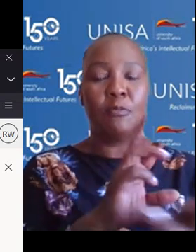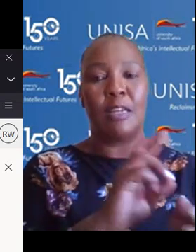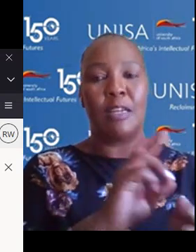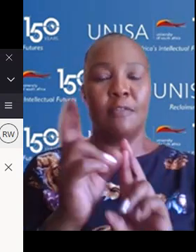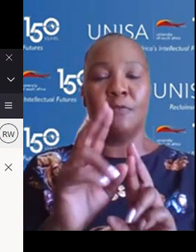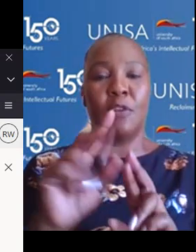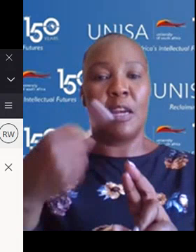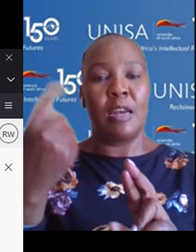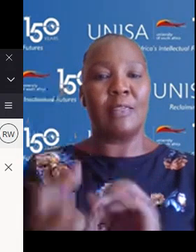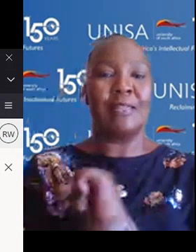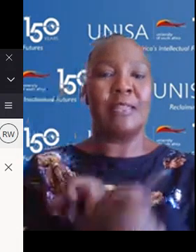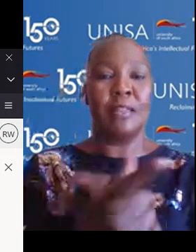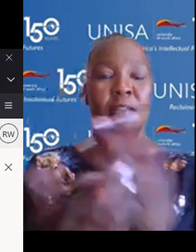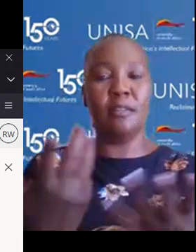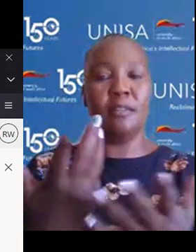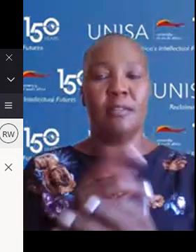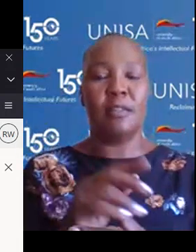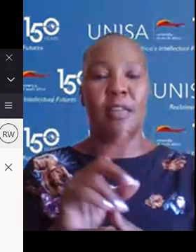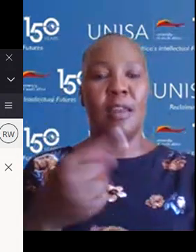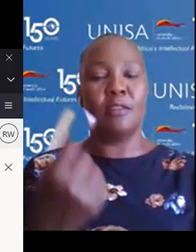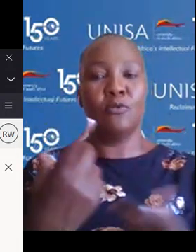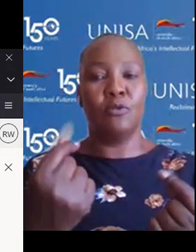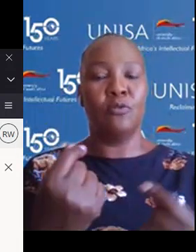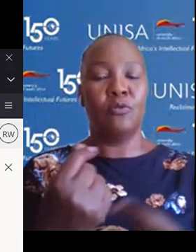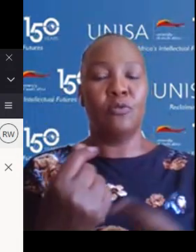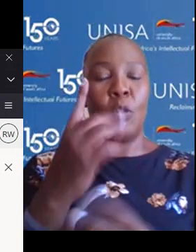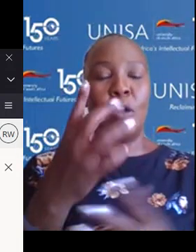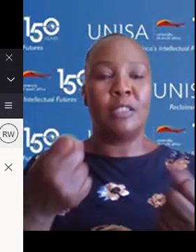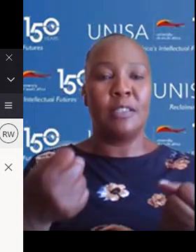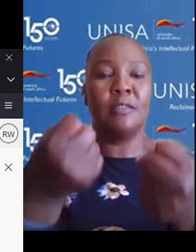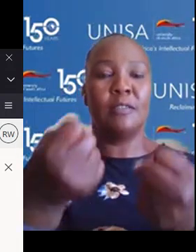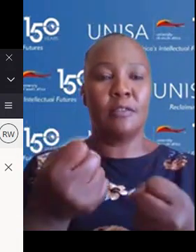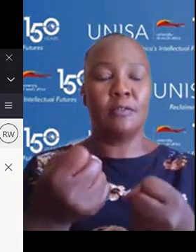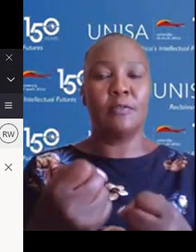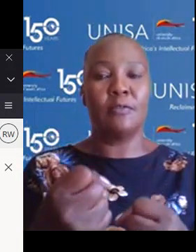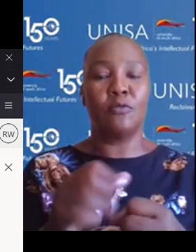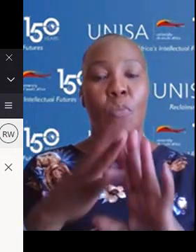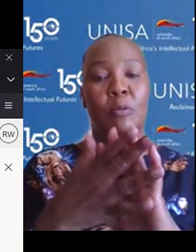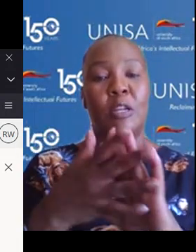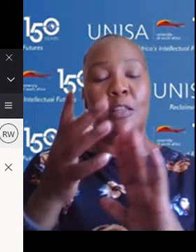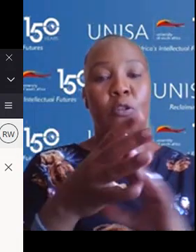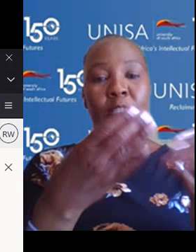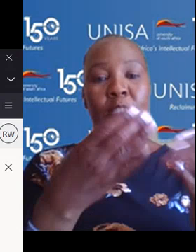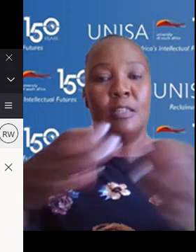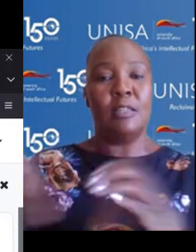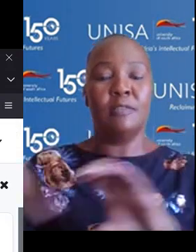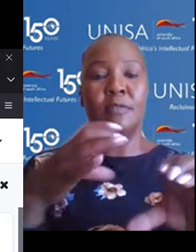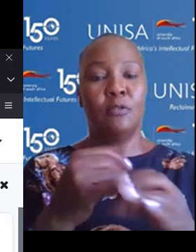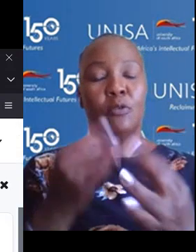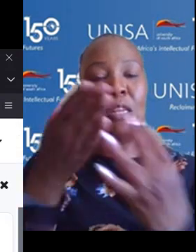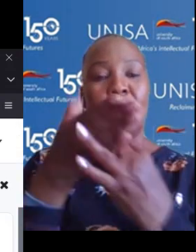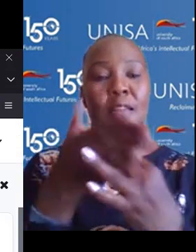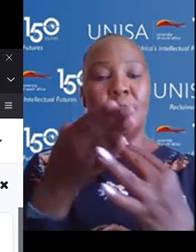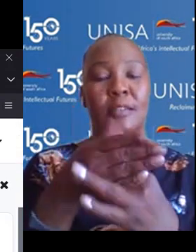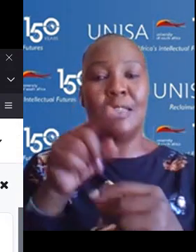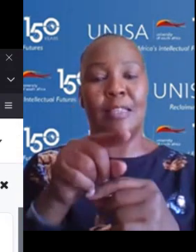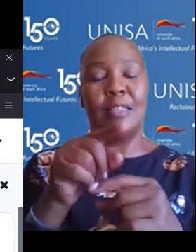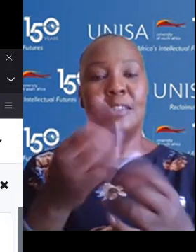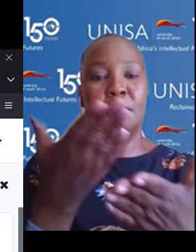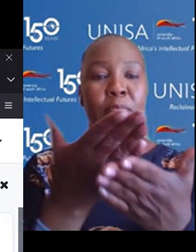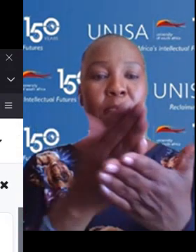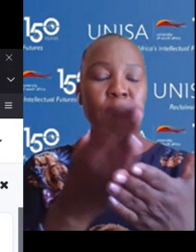section. So for next, we're gonna do OneDrive. So to complete those activities, you do need access to these pages. You